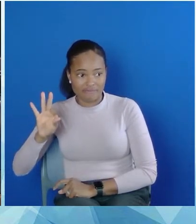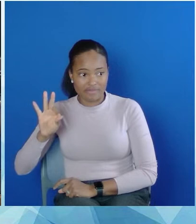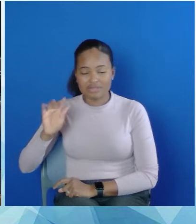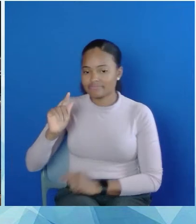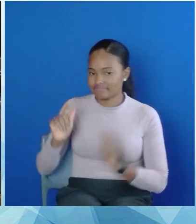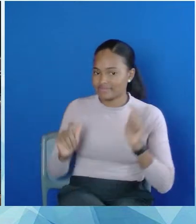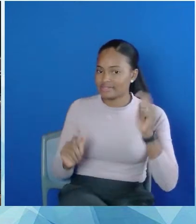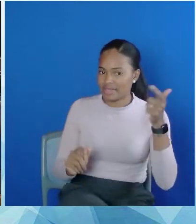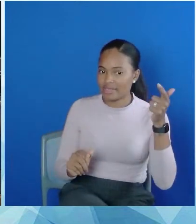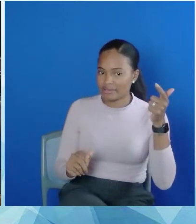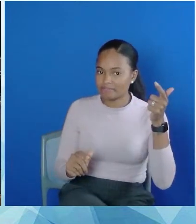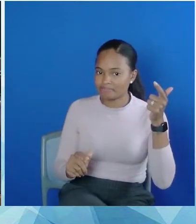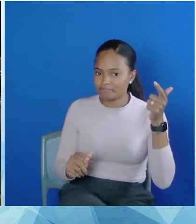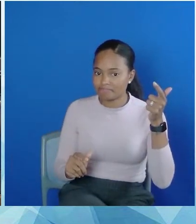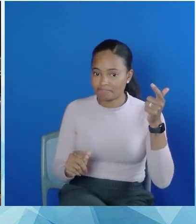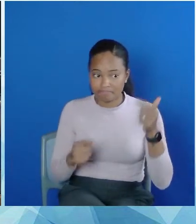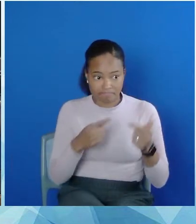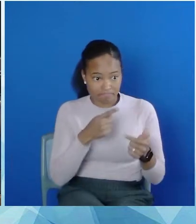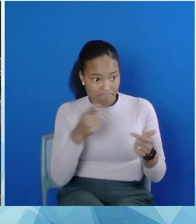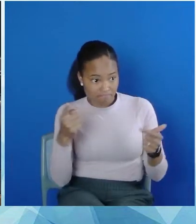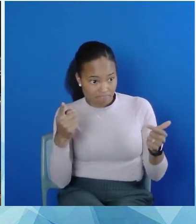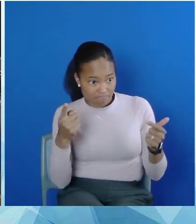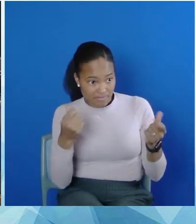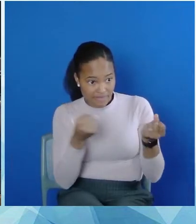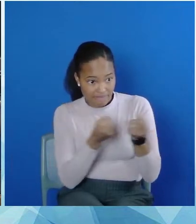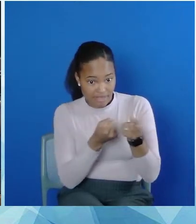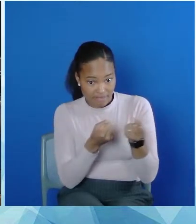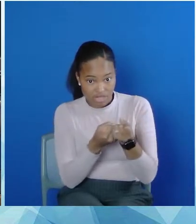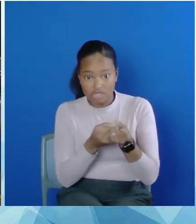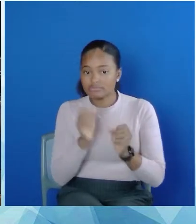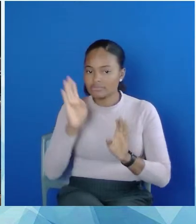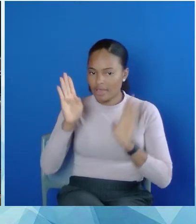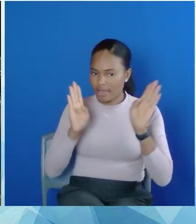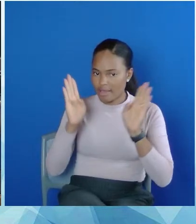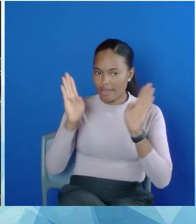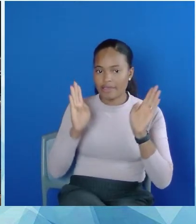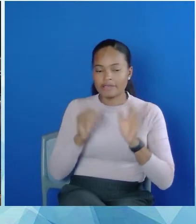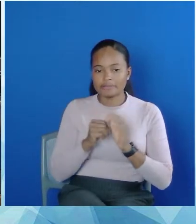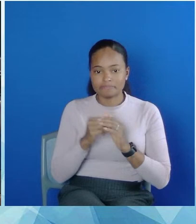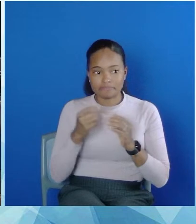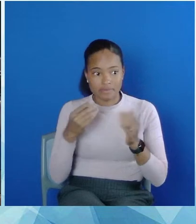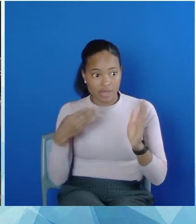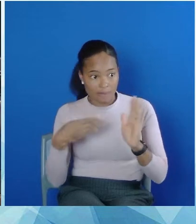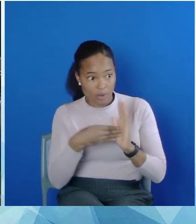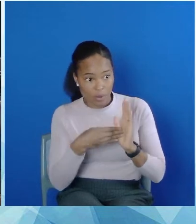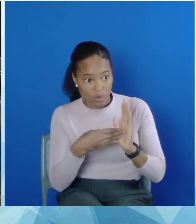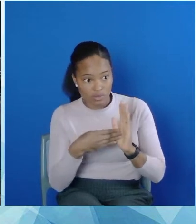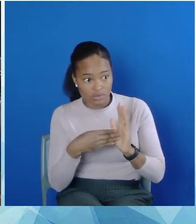Second. All those in favor say aye. Aye. Aye. Opposed?